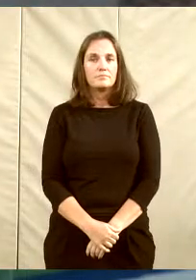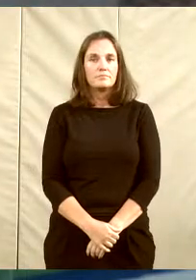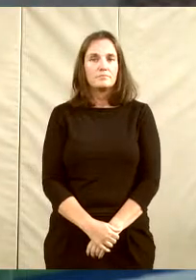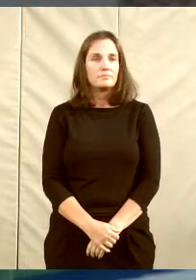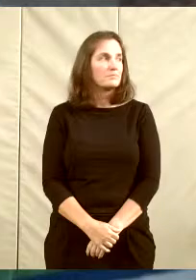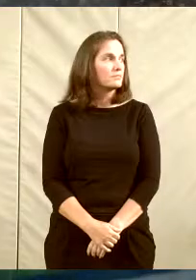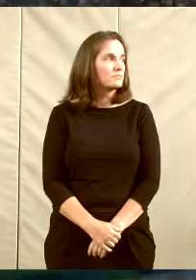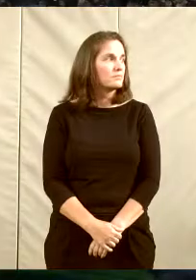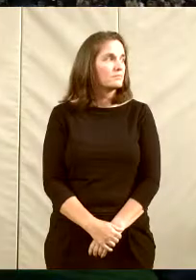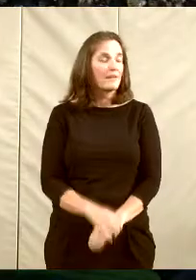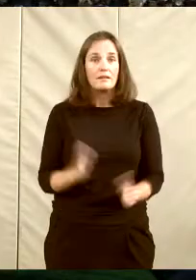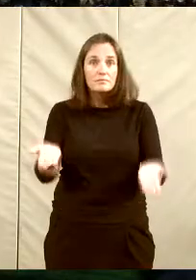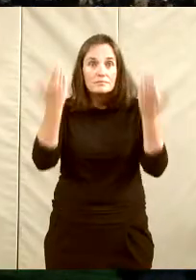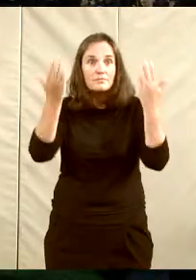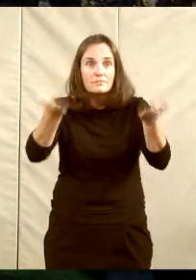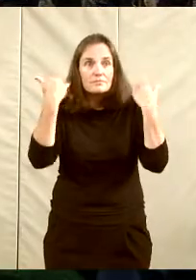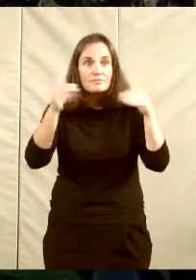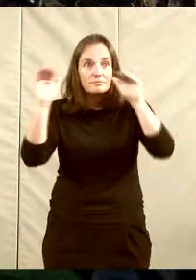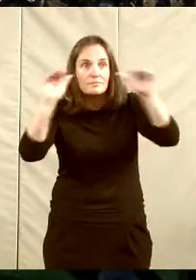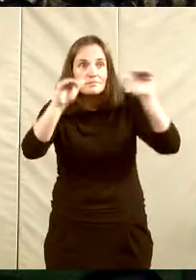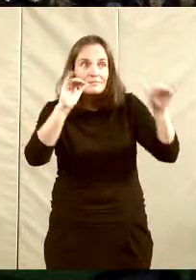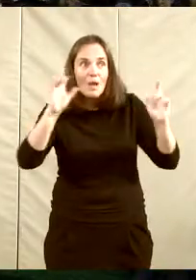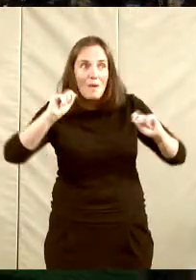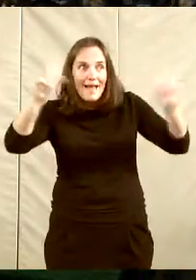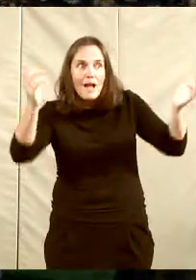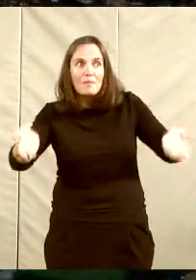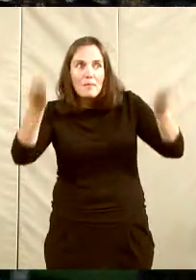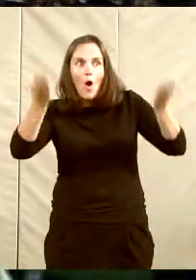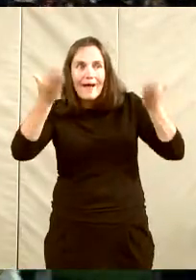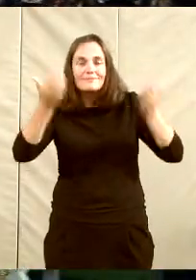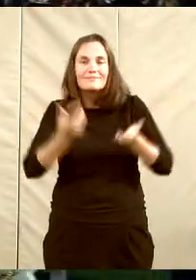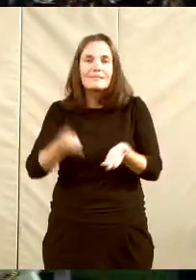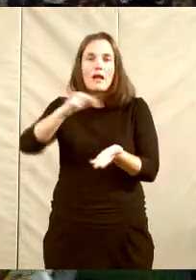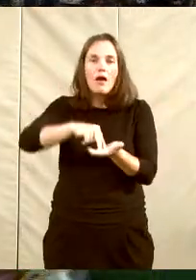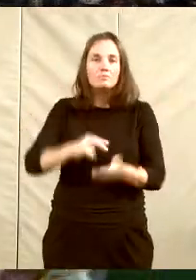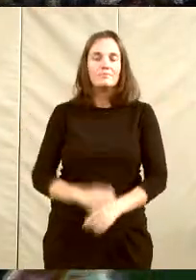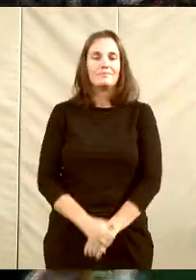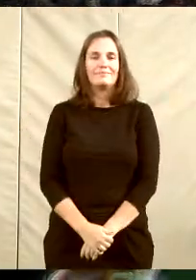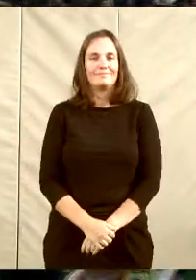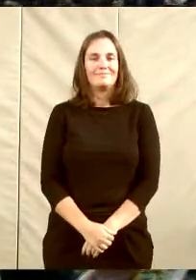Yes, stand up. Come on, wake up, guys. Here we go. All right.